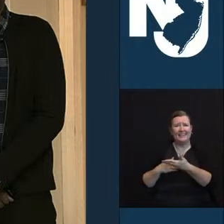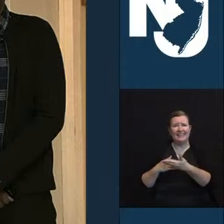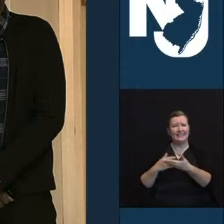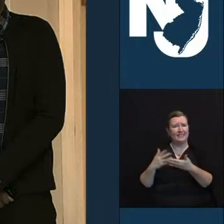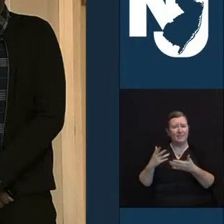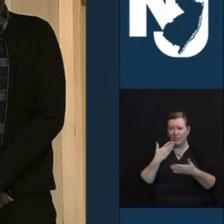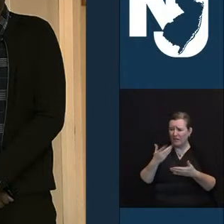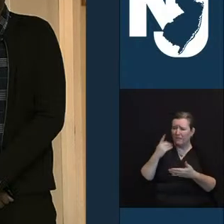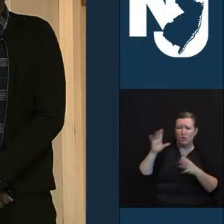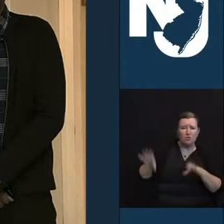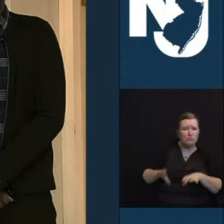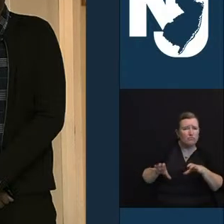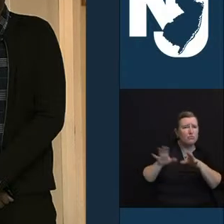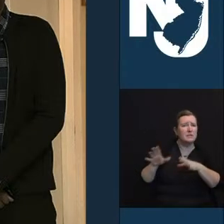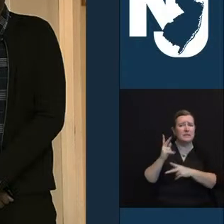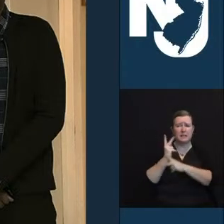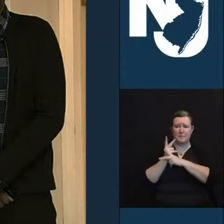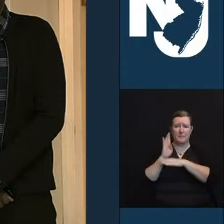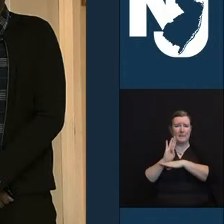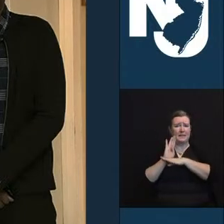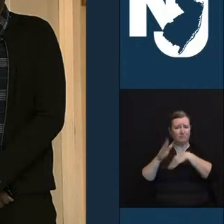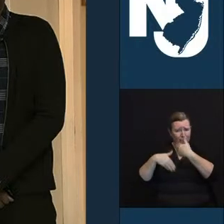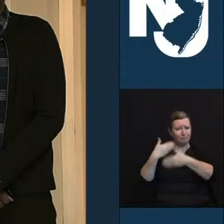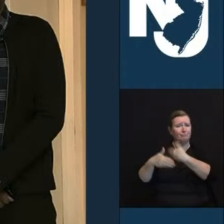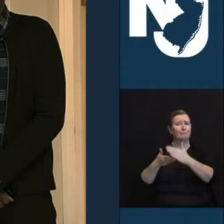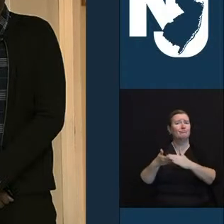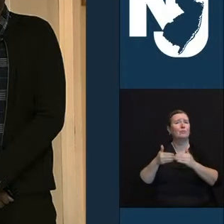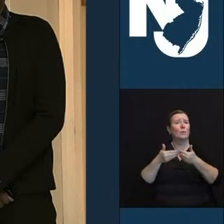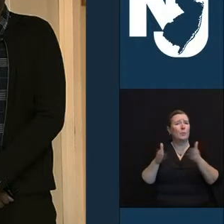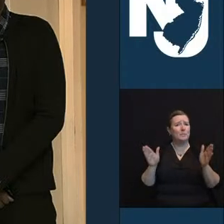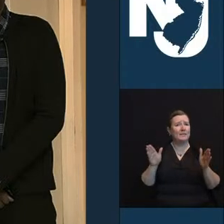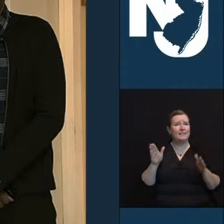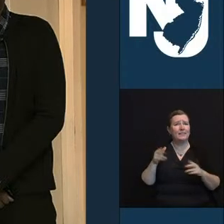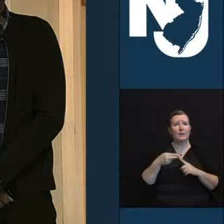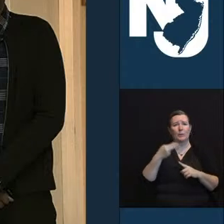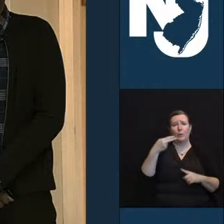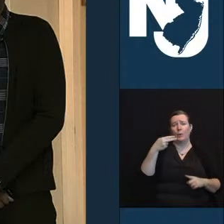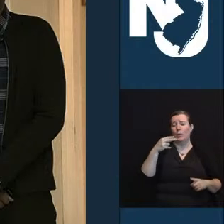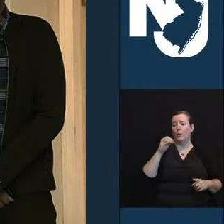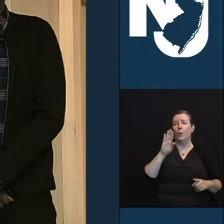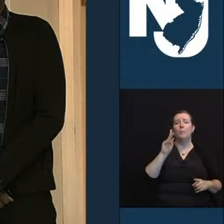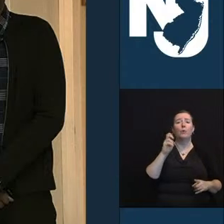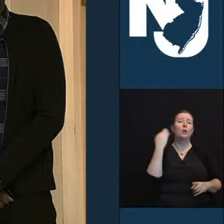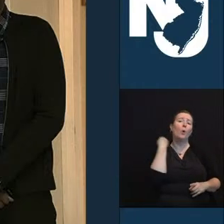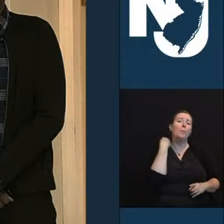keep Hoboken's next generation safe and learning. Check him out, by the way. Here's his website,